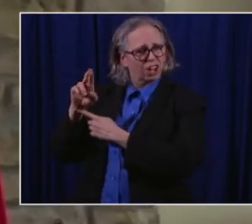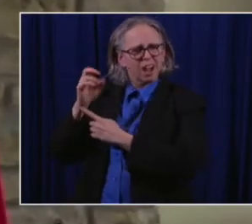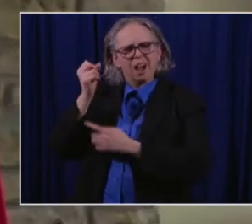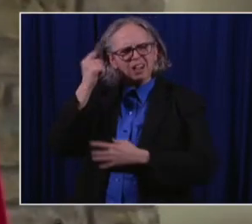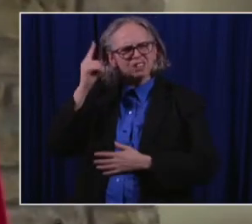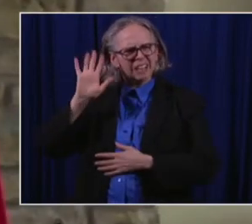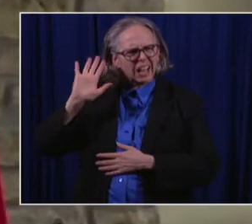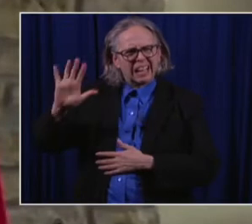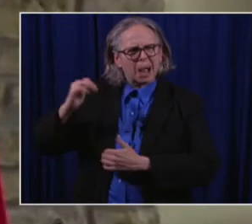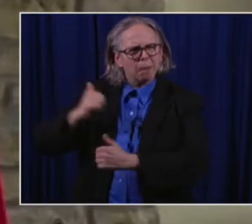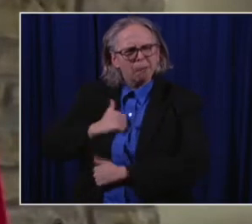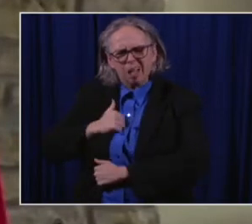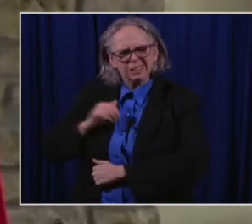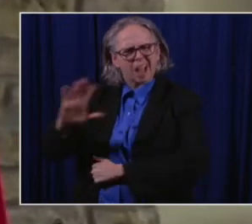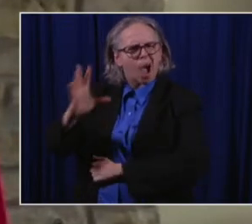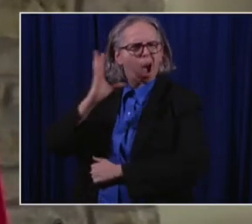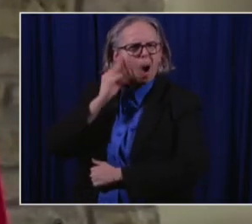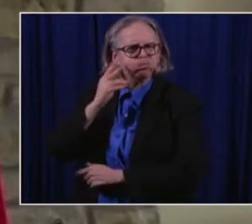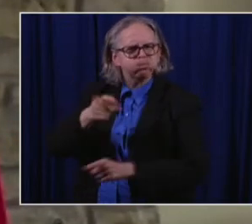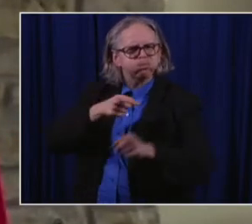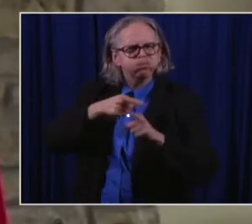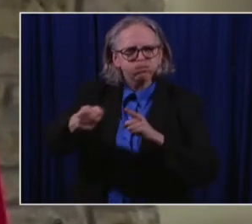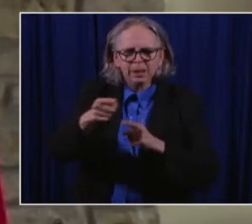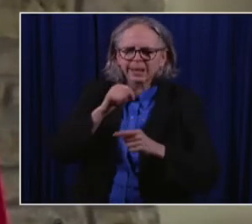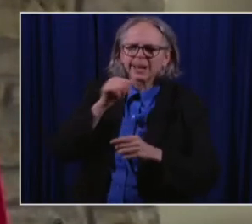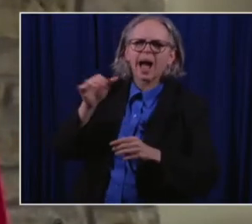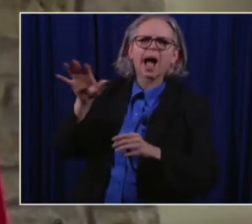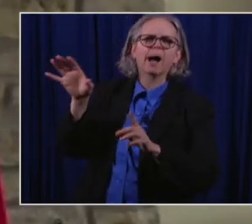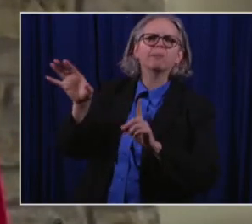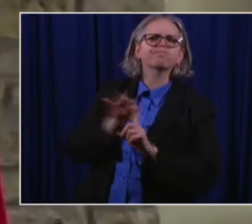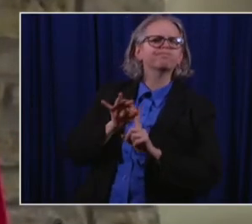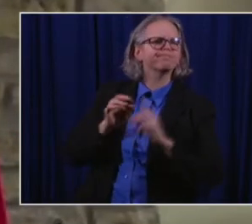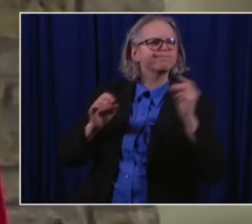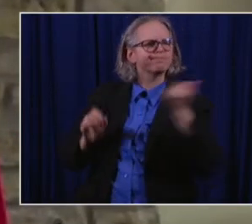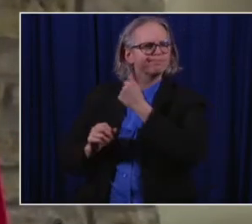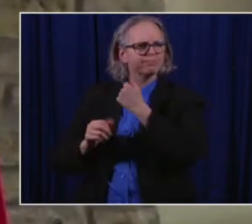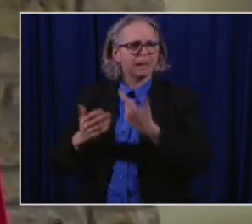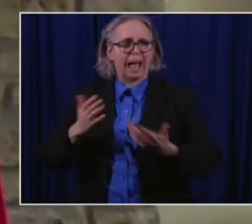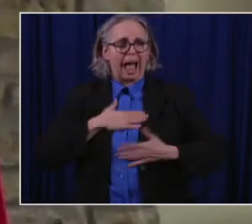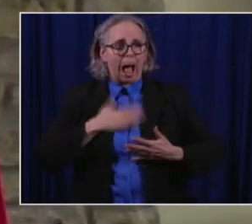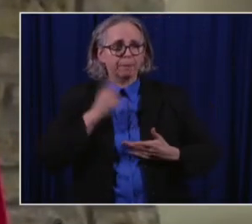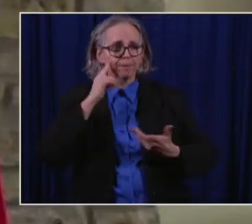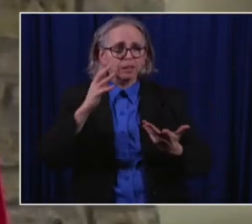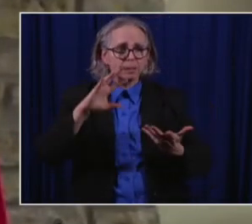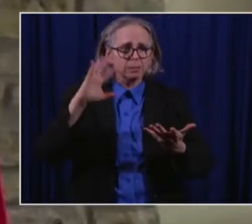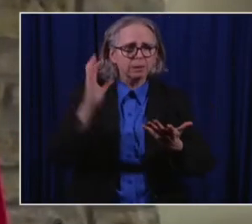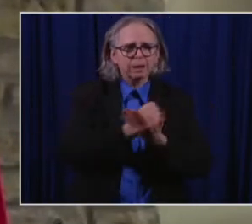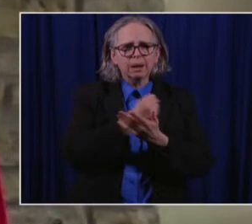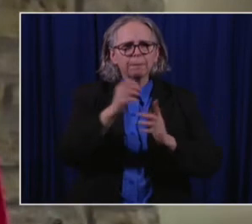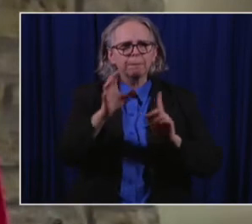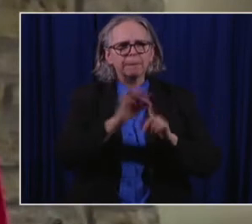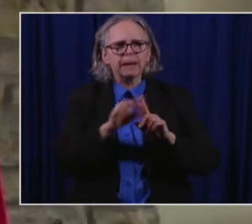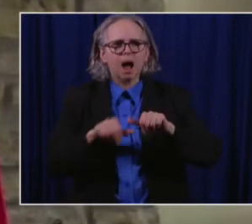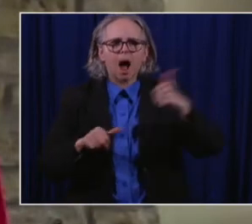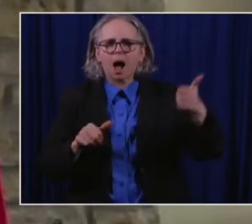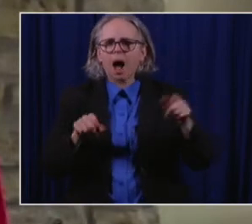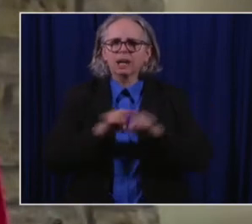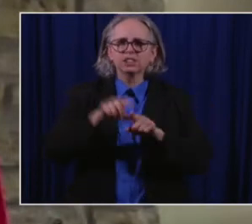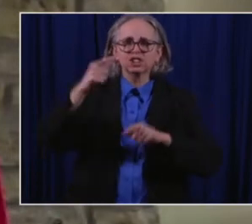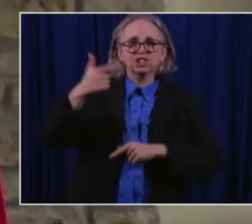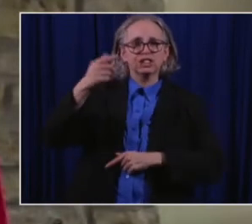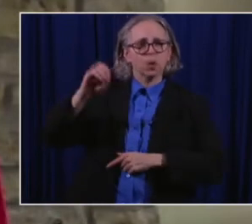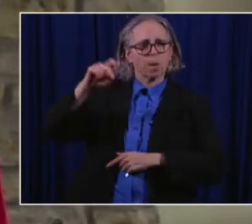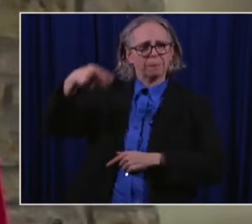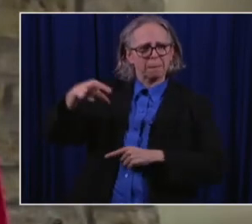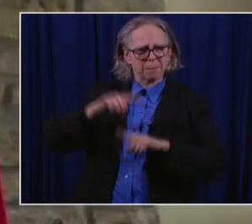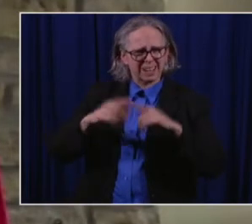would have loved to have had him in that position. I hope someday he is, but apparently it's not going to be this time. So